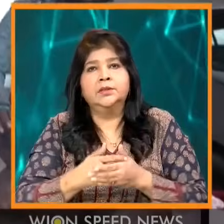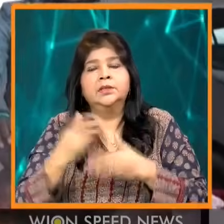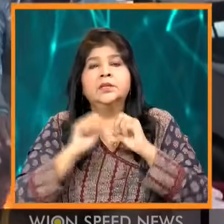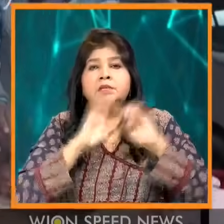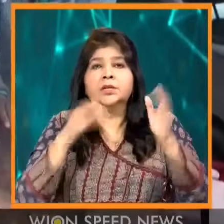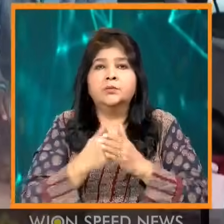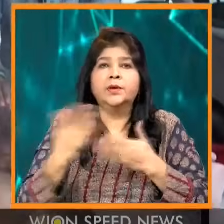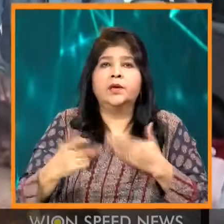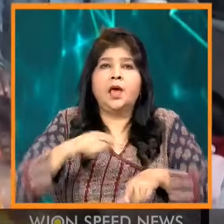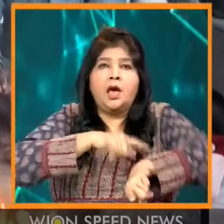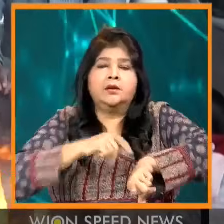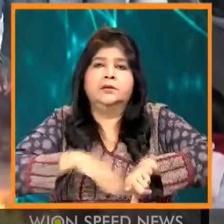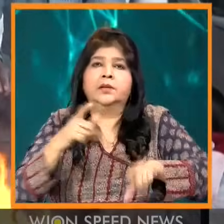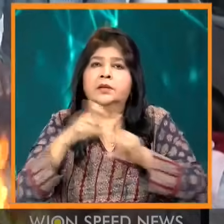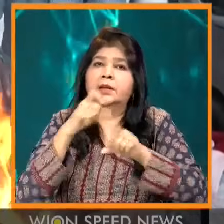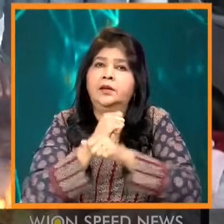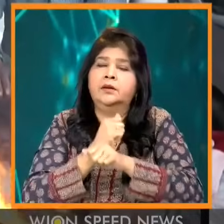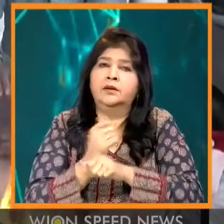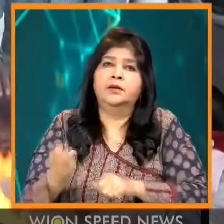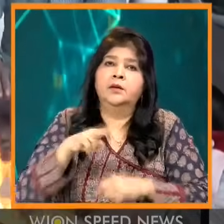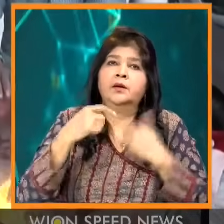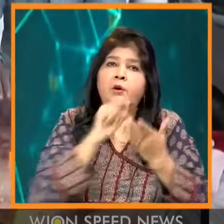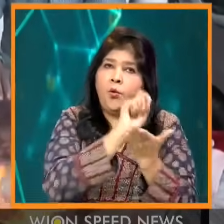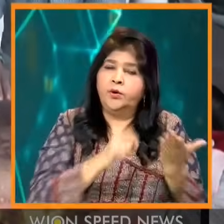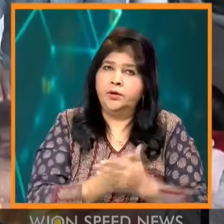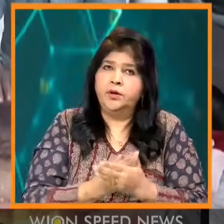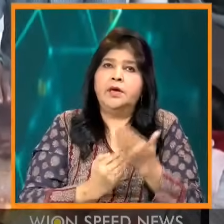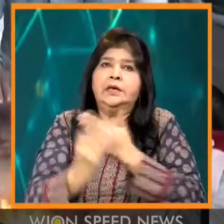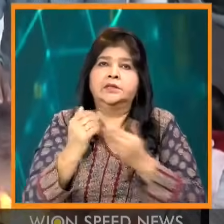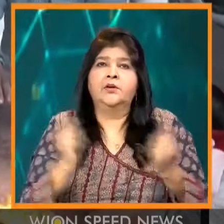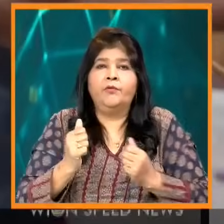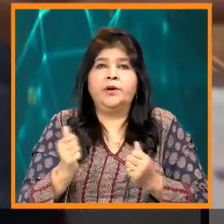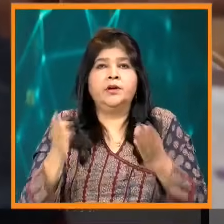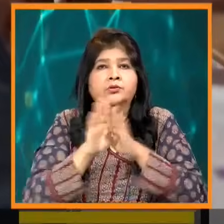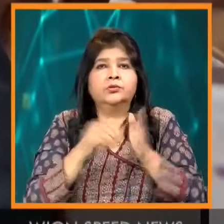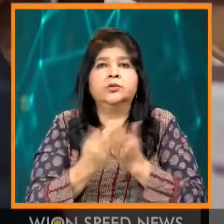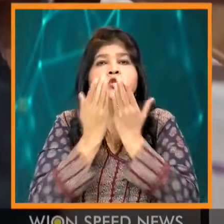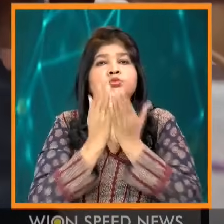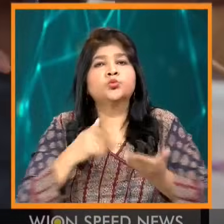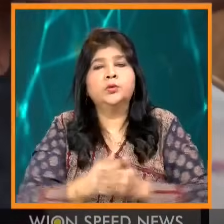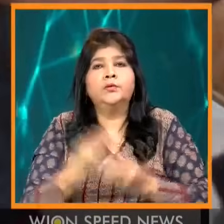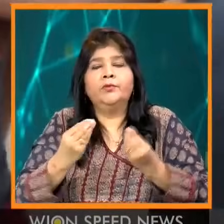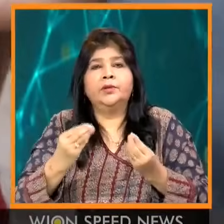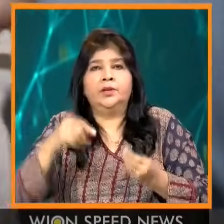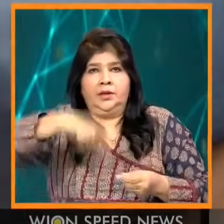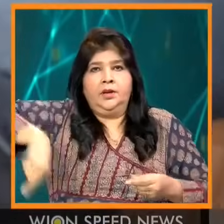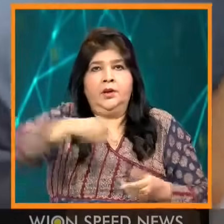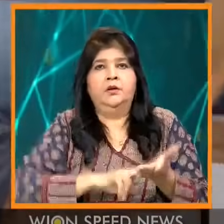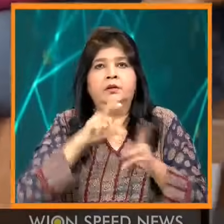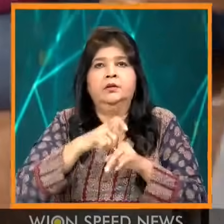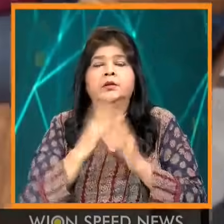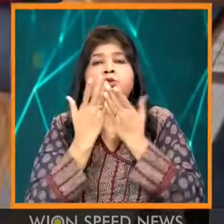announcement comes hours after the Delhi government retracted an order on the extension of winter vacation in schools within New Delhi.